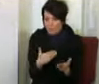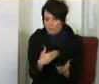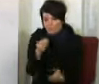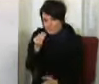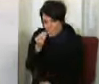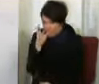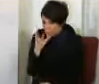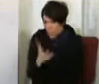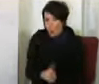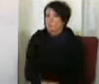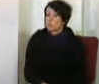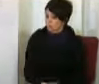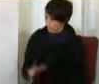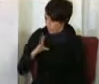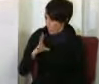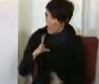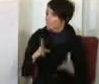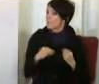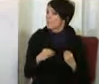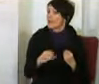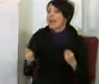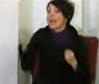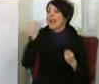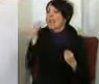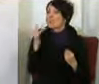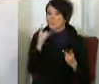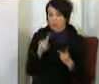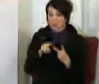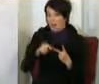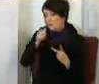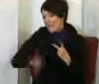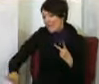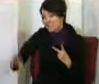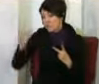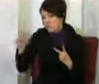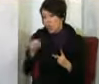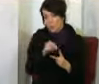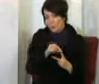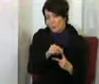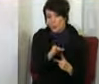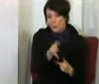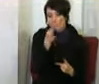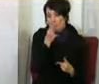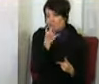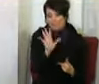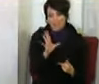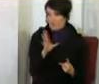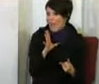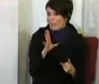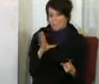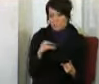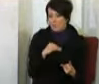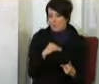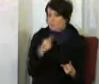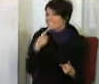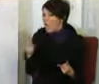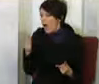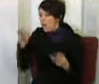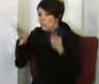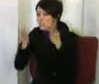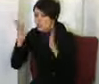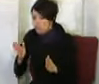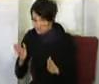without the blessing, that's okay. If you'd like to have the blessing without the communion part, that's okay too. Just tell your server,